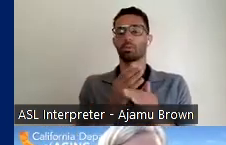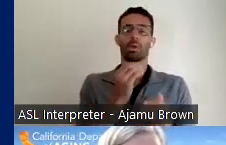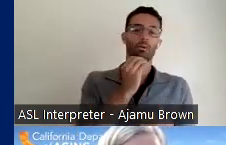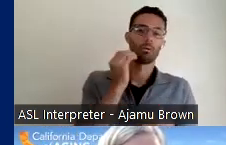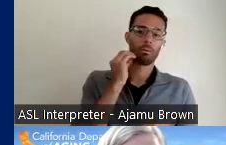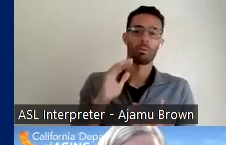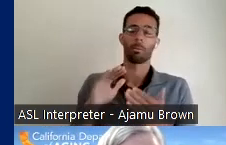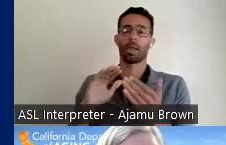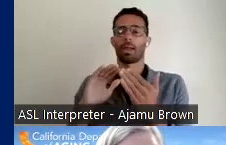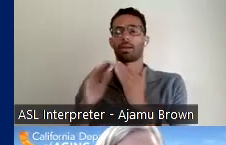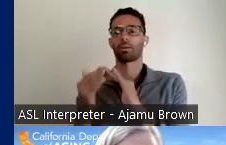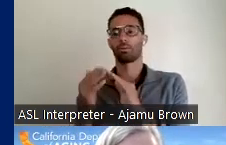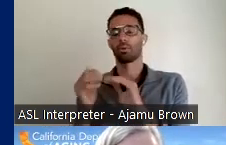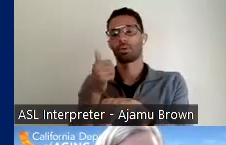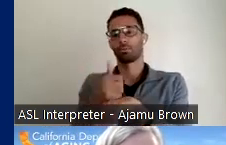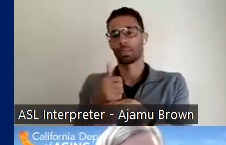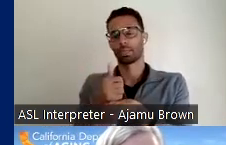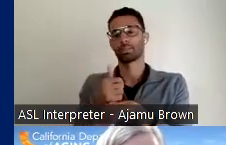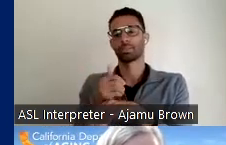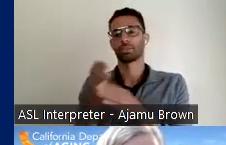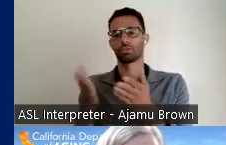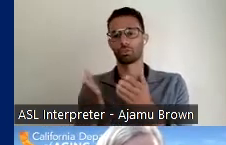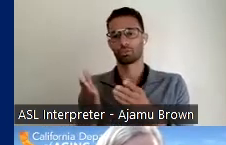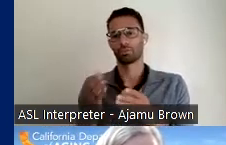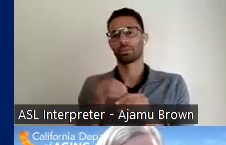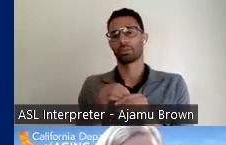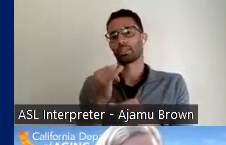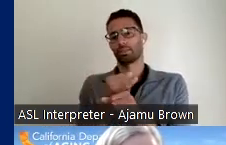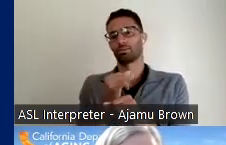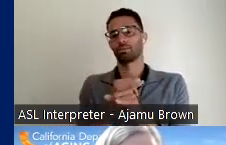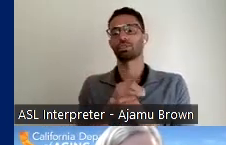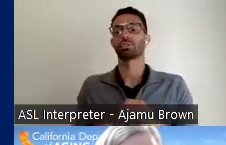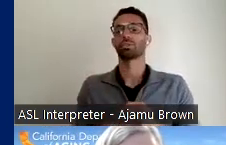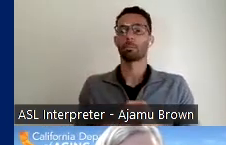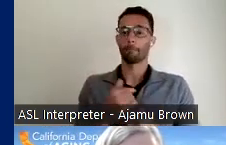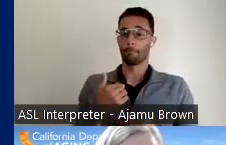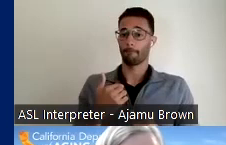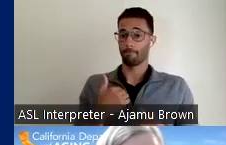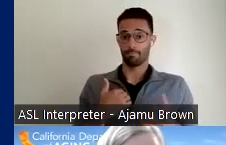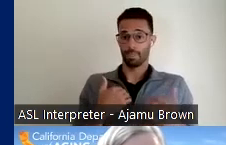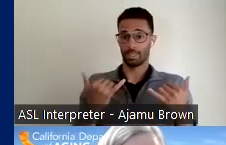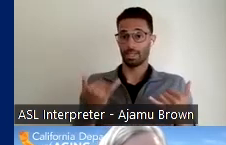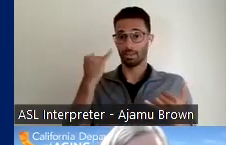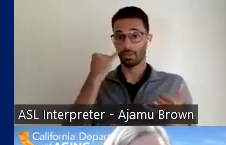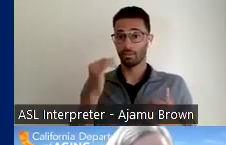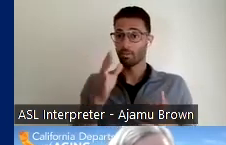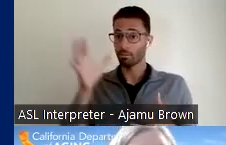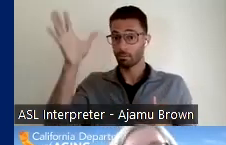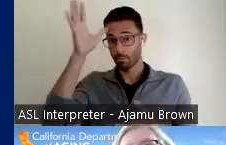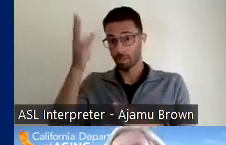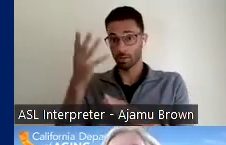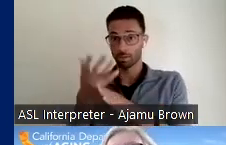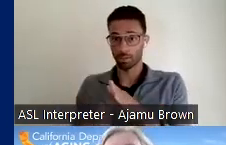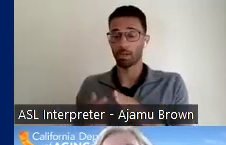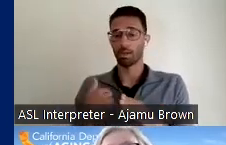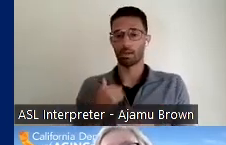services and institutional settings. I'm on the verge of, if my parents die, I'm going to a nursing